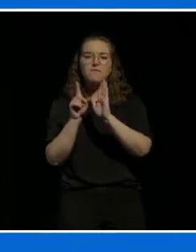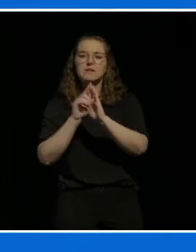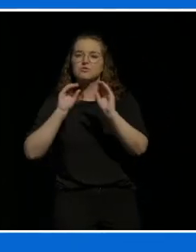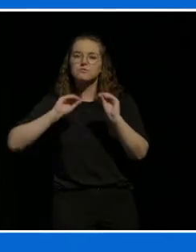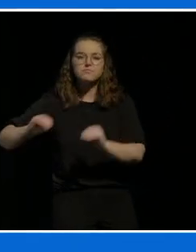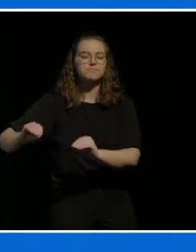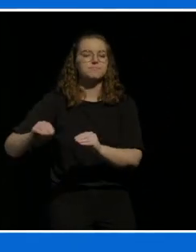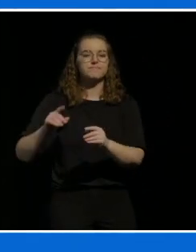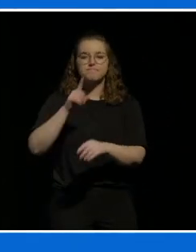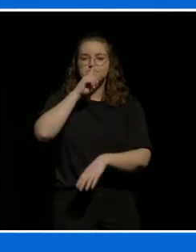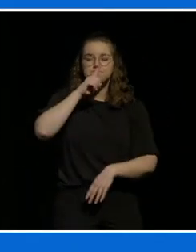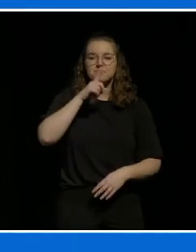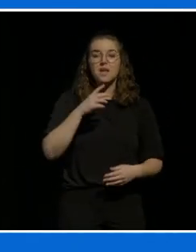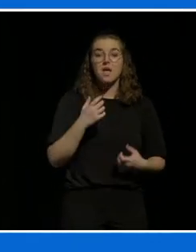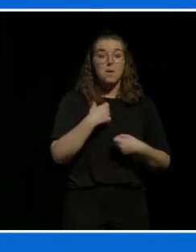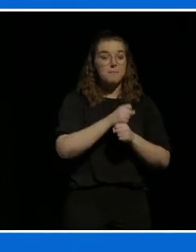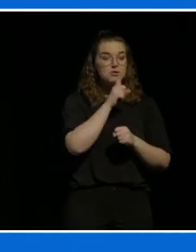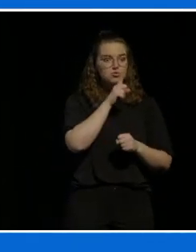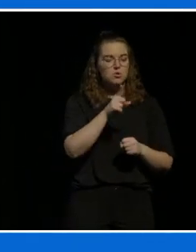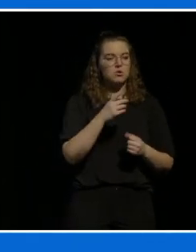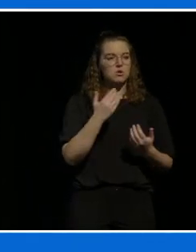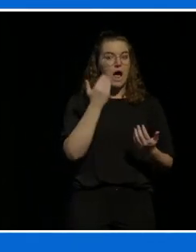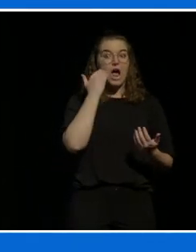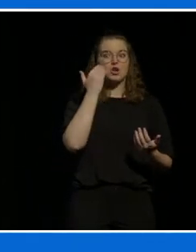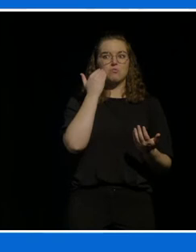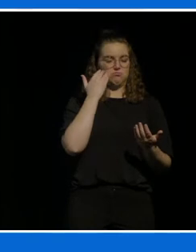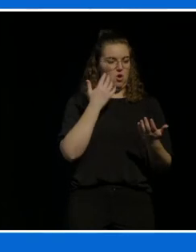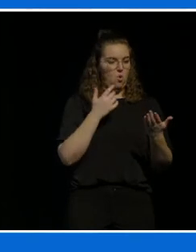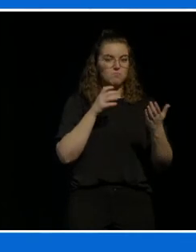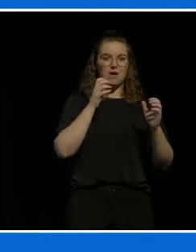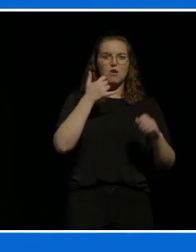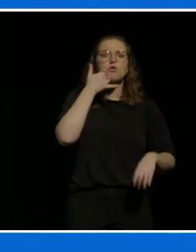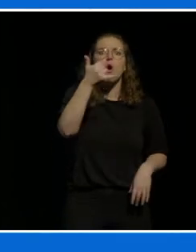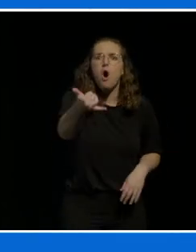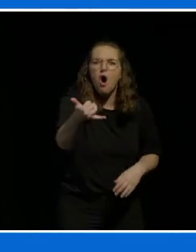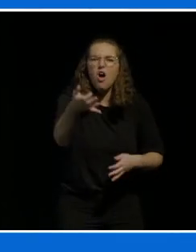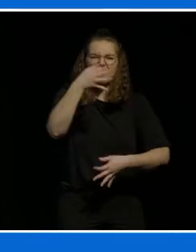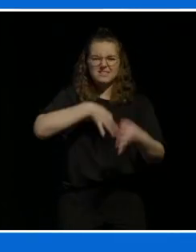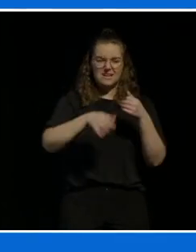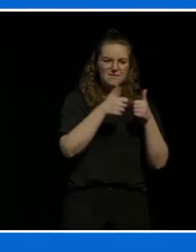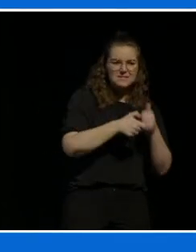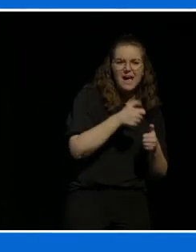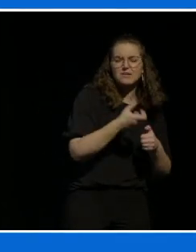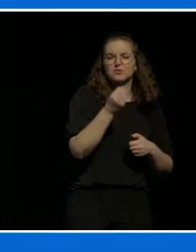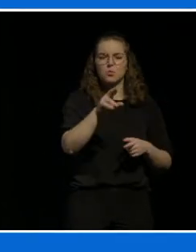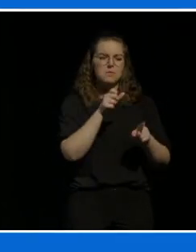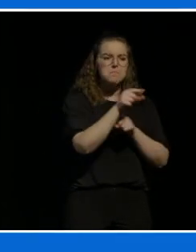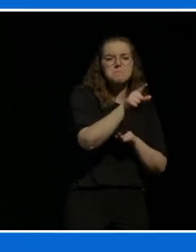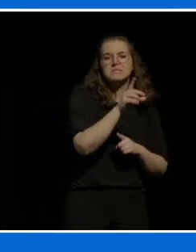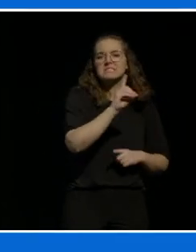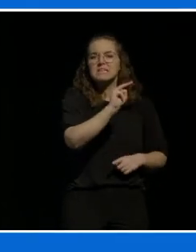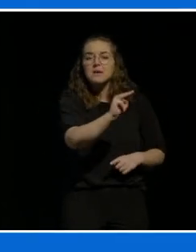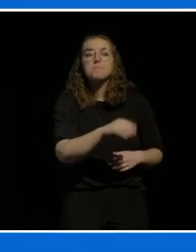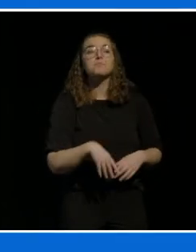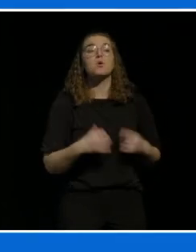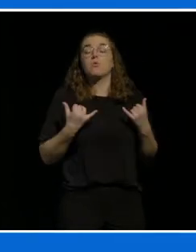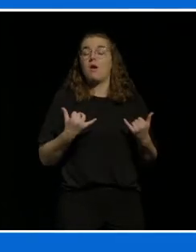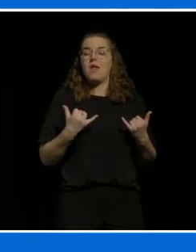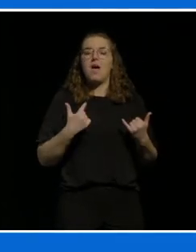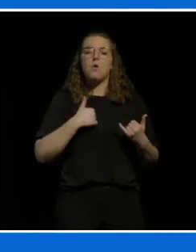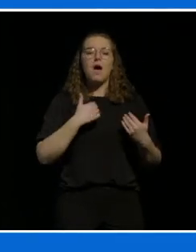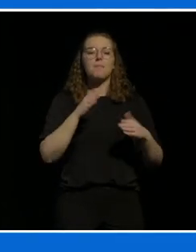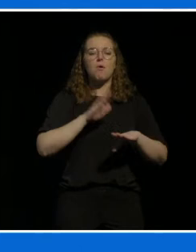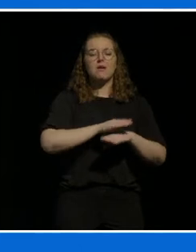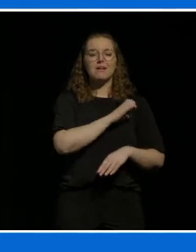that like I have someone's number or I'm calling people instead, switching up the ways I'm using social media as well. Right now I sit on this council called the Council for